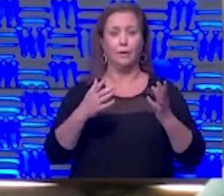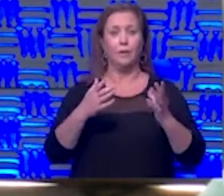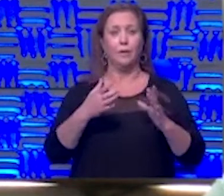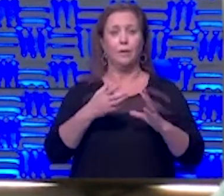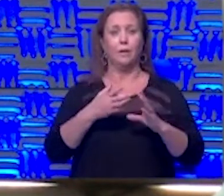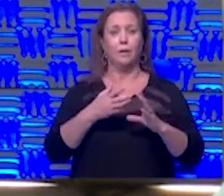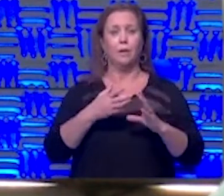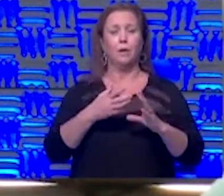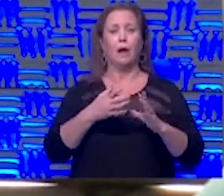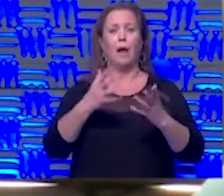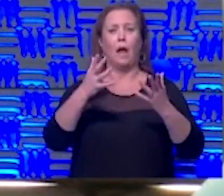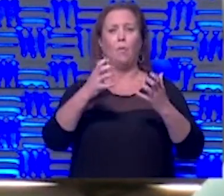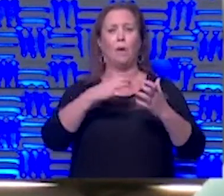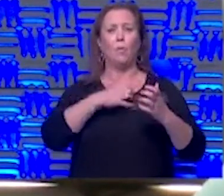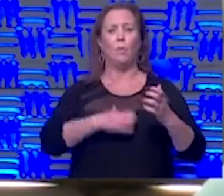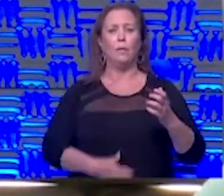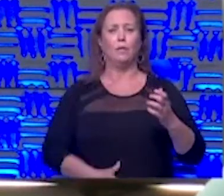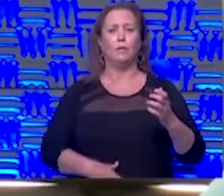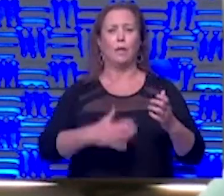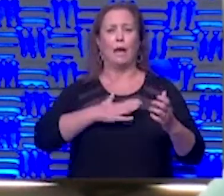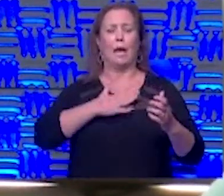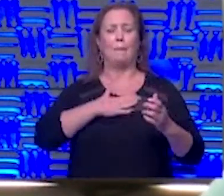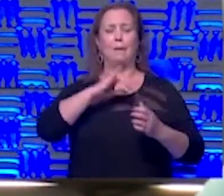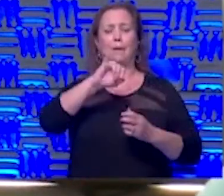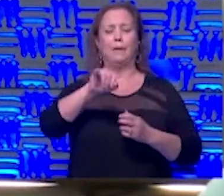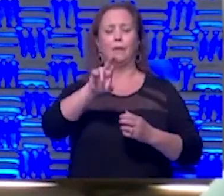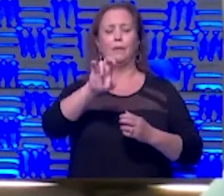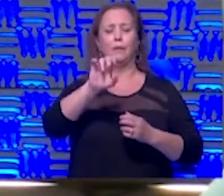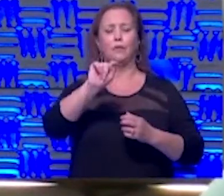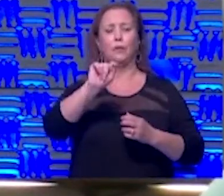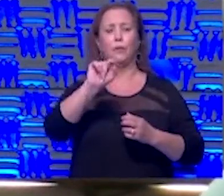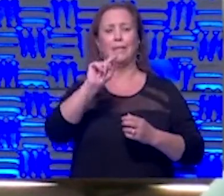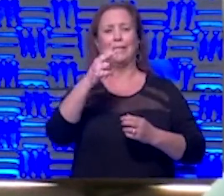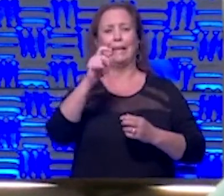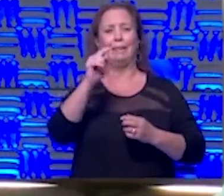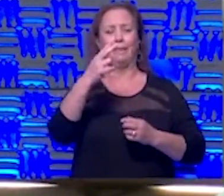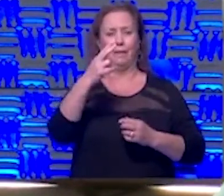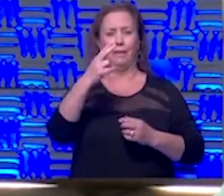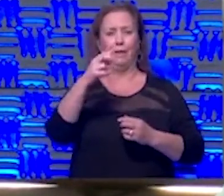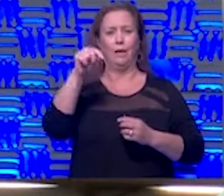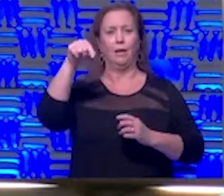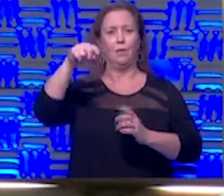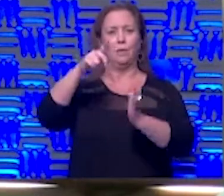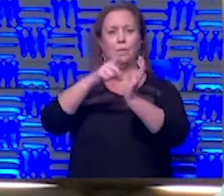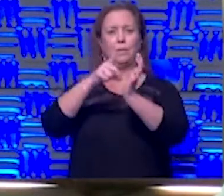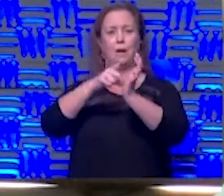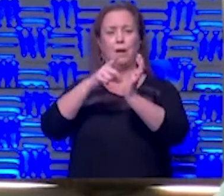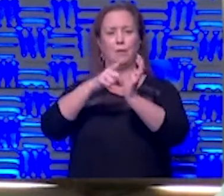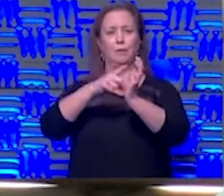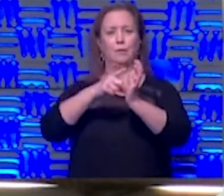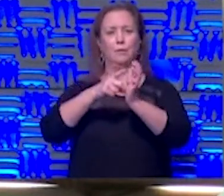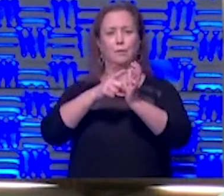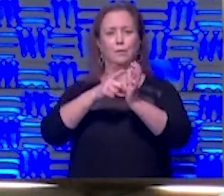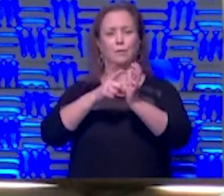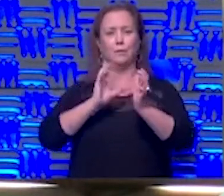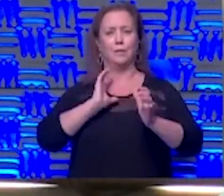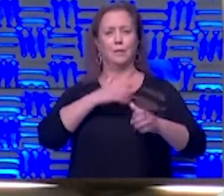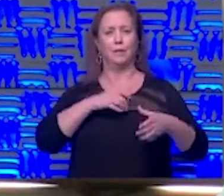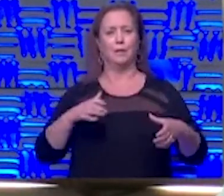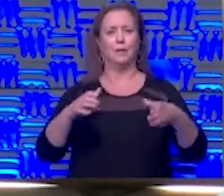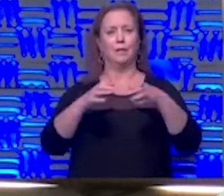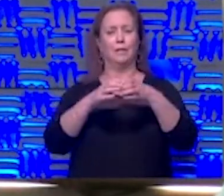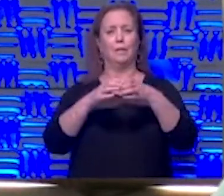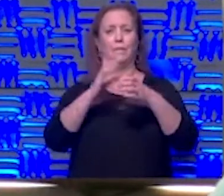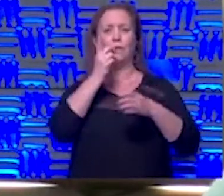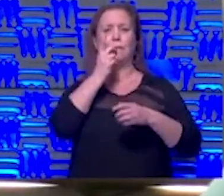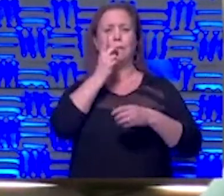I say, I want to wish everyone a happy Juneteenth. I know that there's some physicians and I are actually getting together for